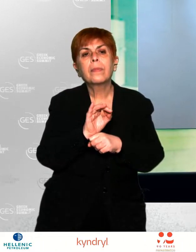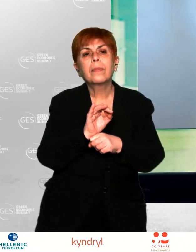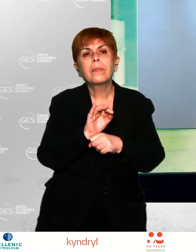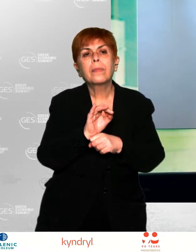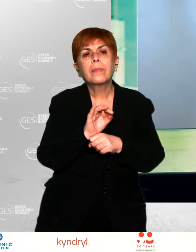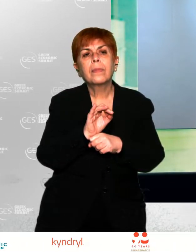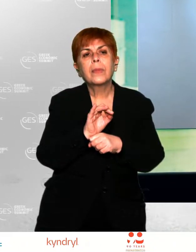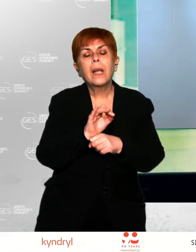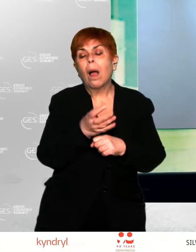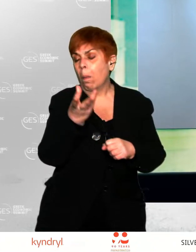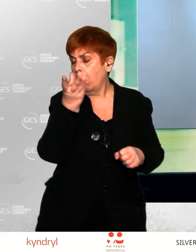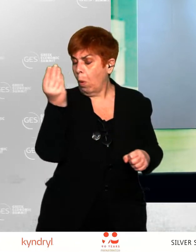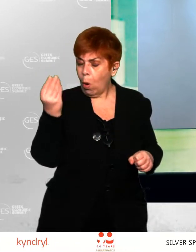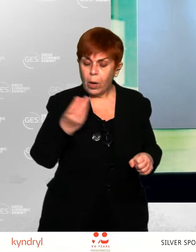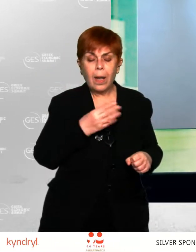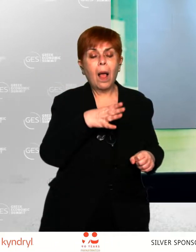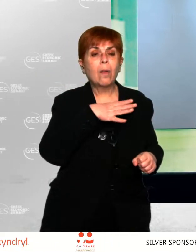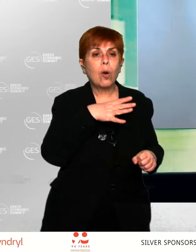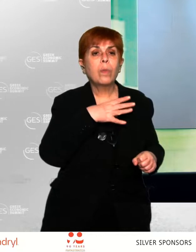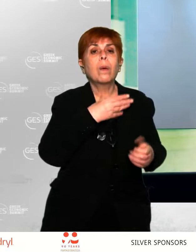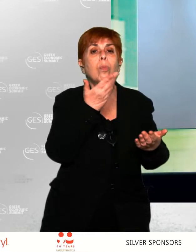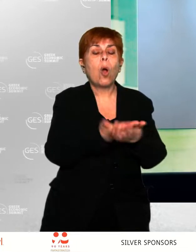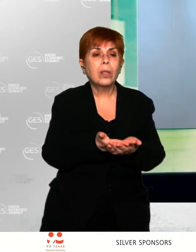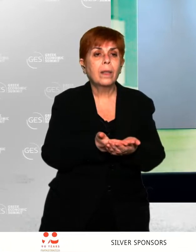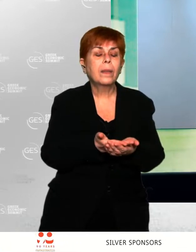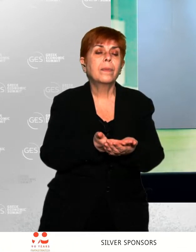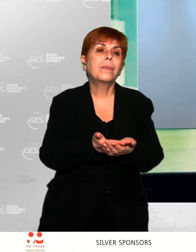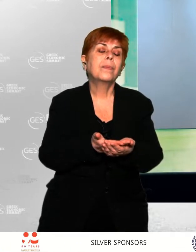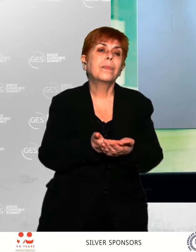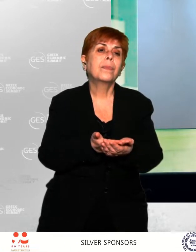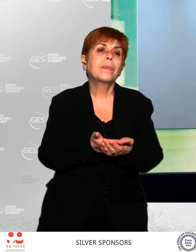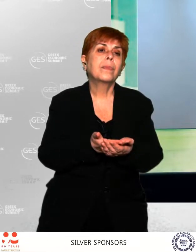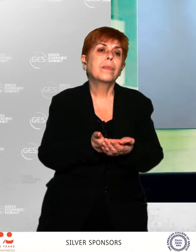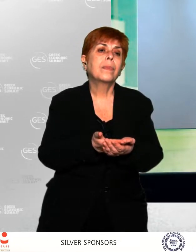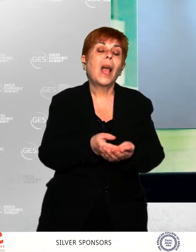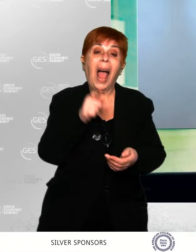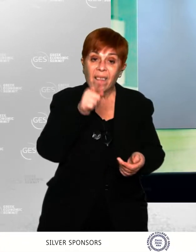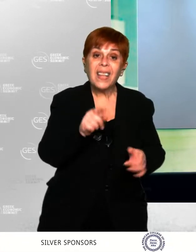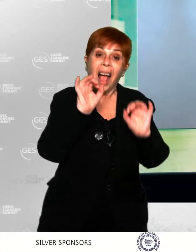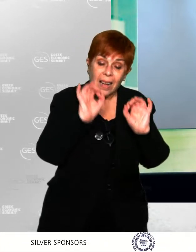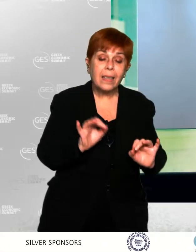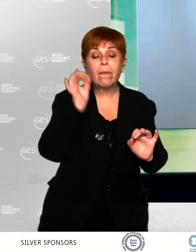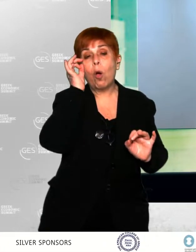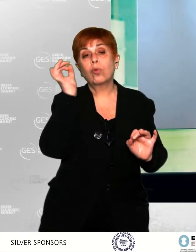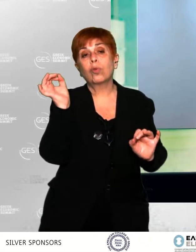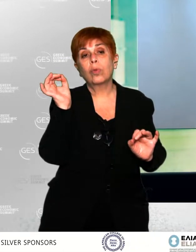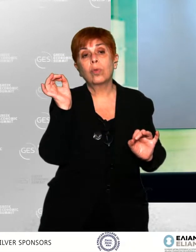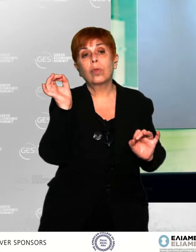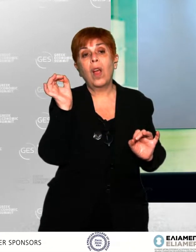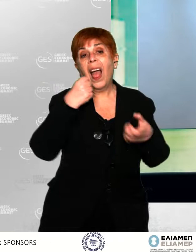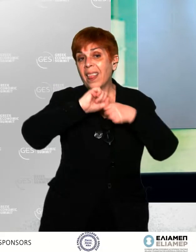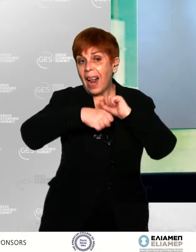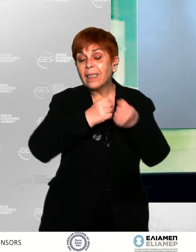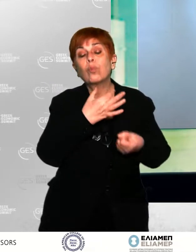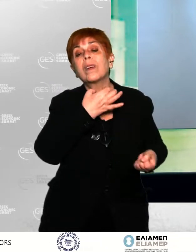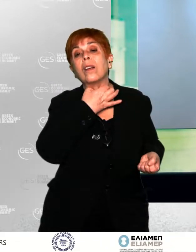have suggested that this is exactly the kind of action that we need in order to deal